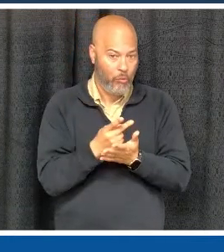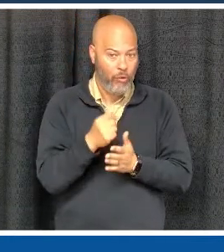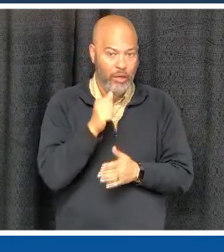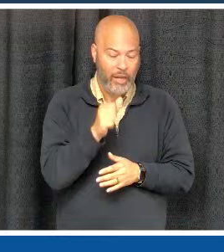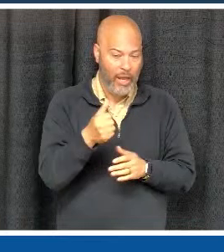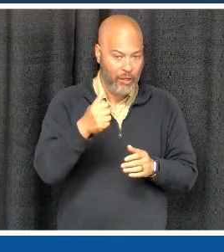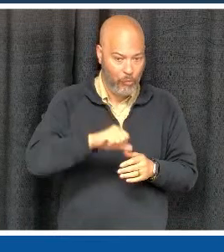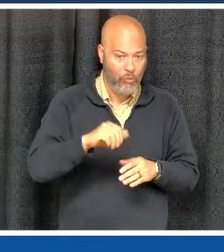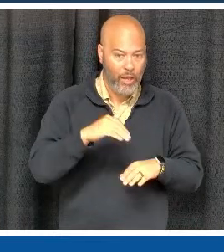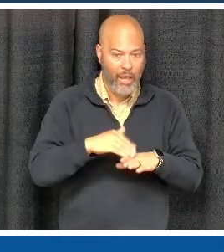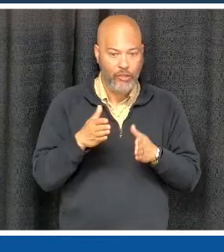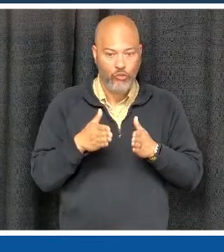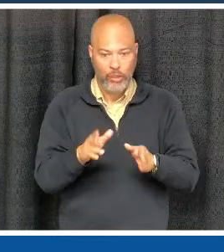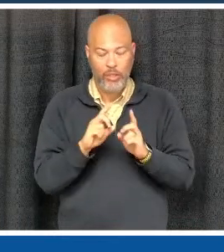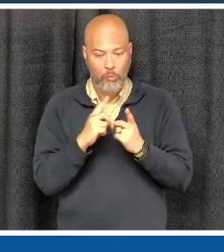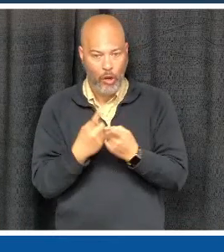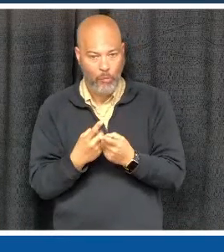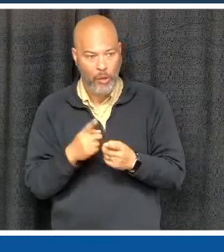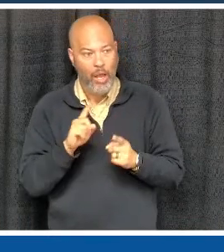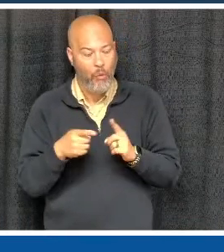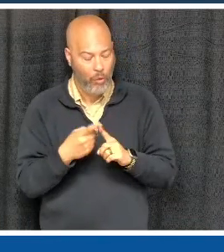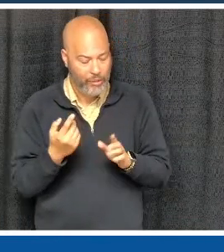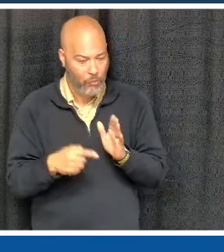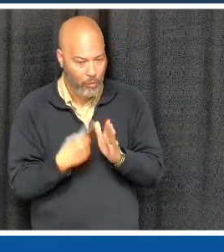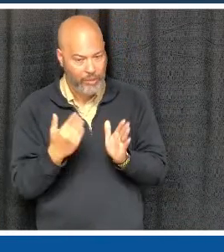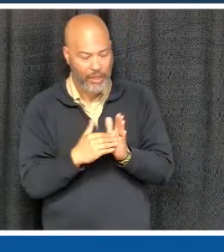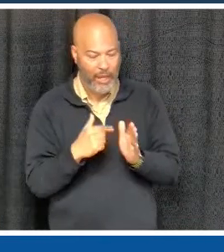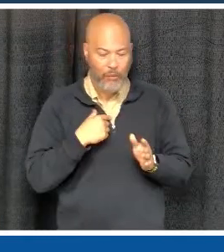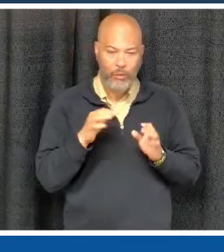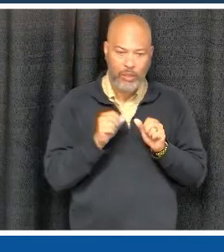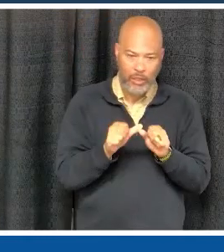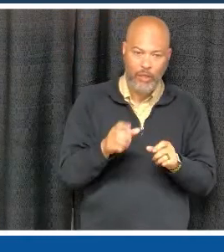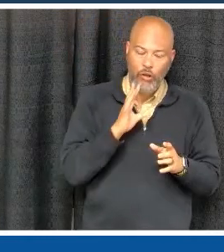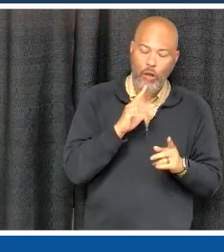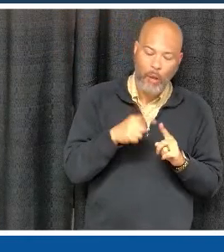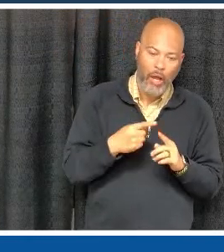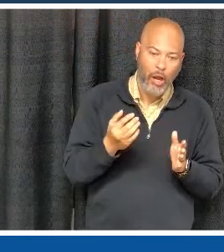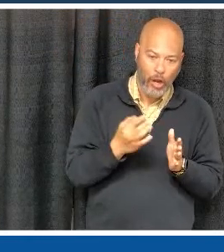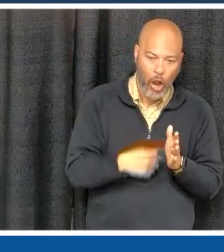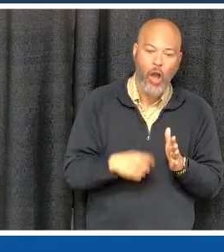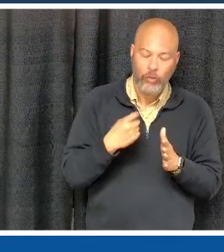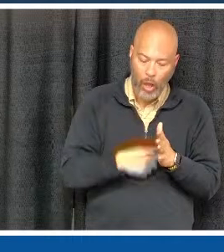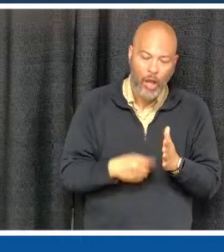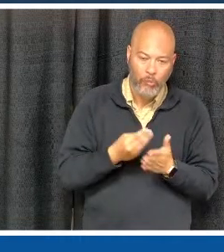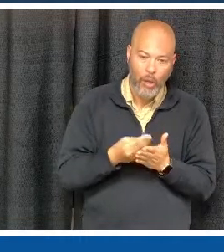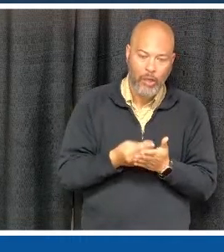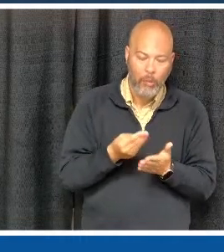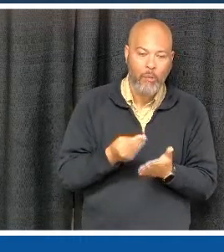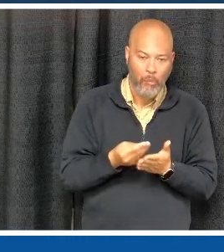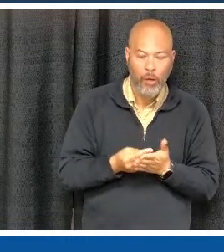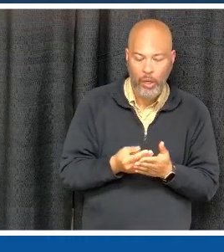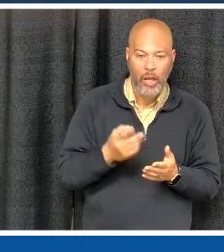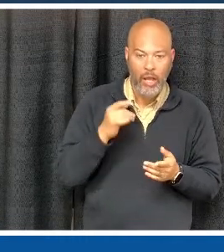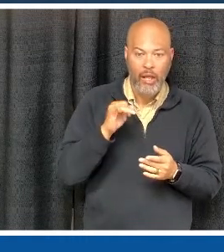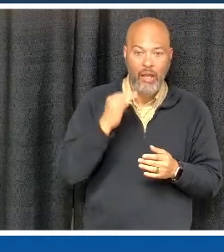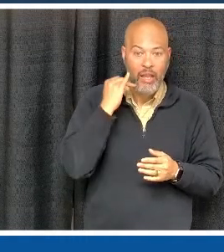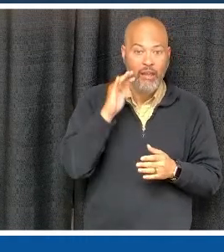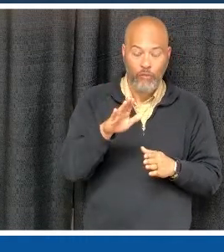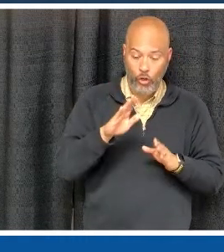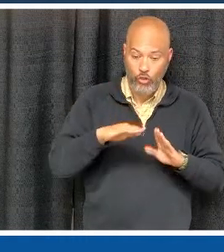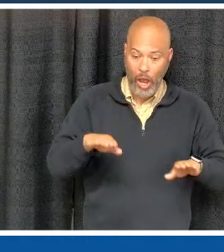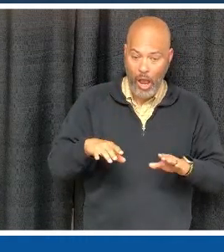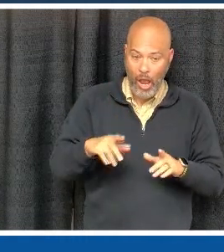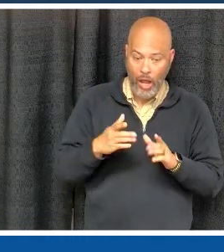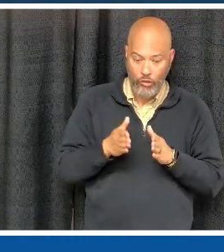disapproved at the street department. And once again, we keep talking about the cost. The cost, I mean, if your child runs across